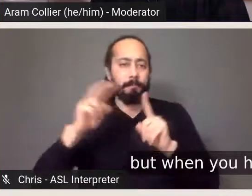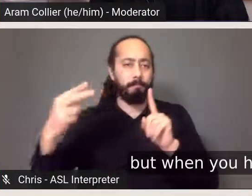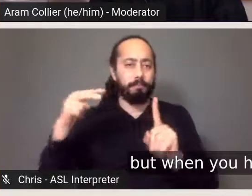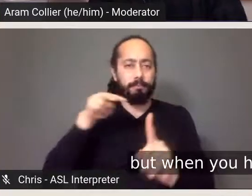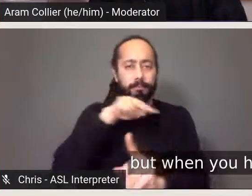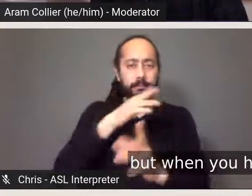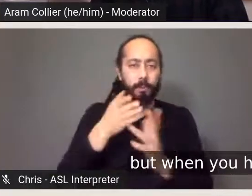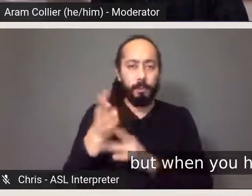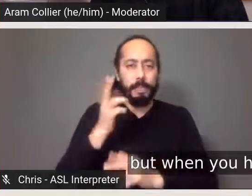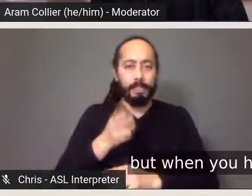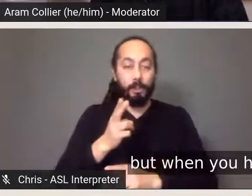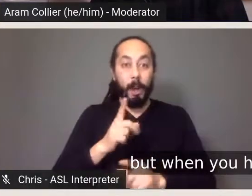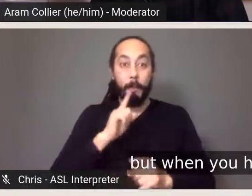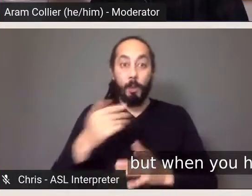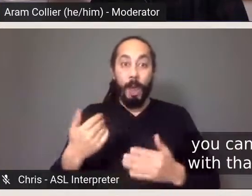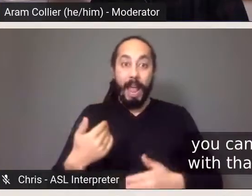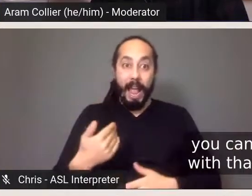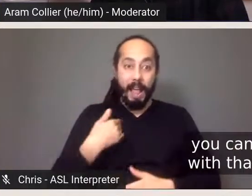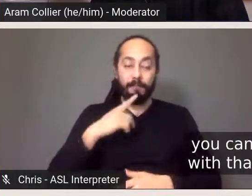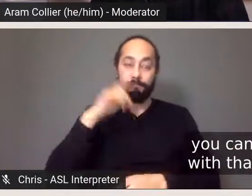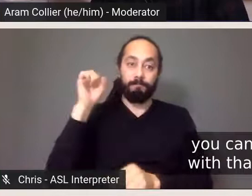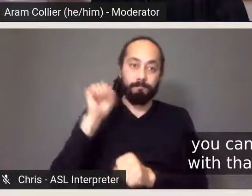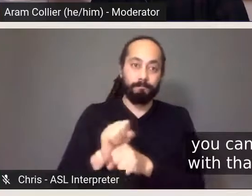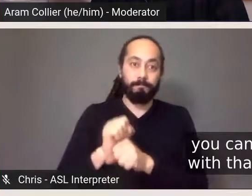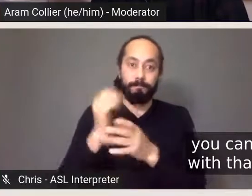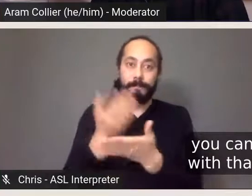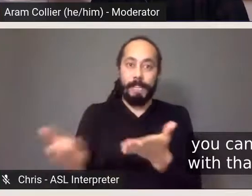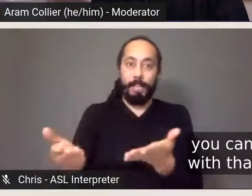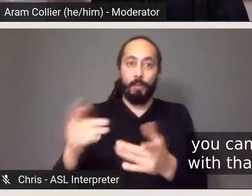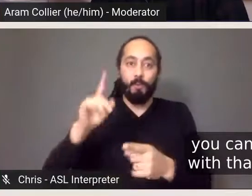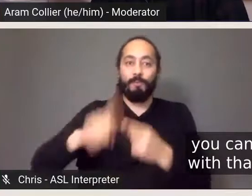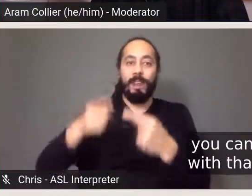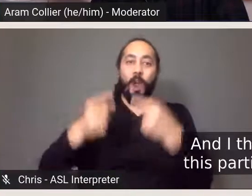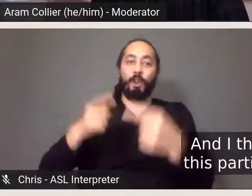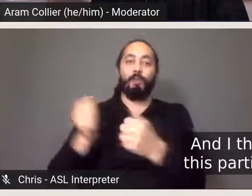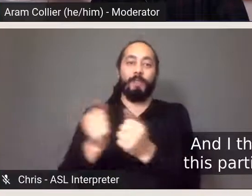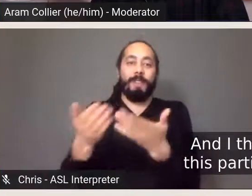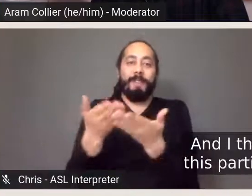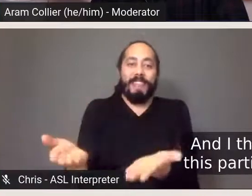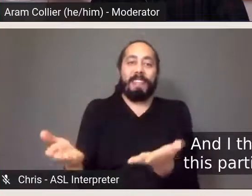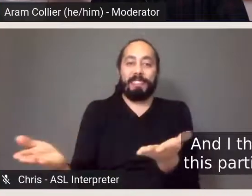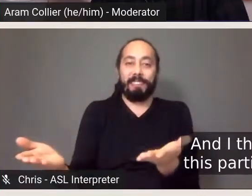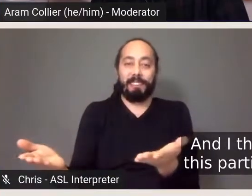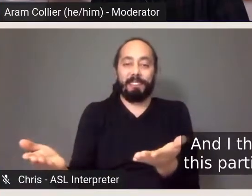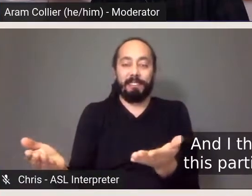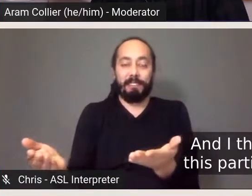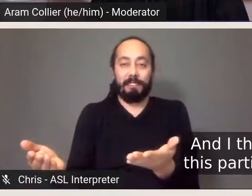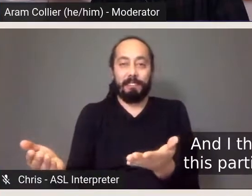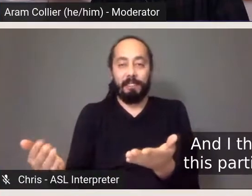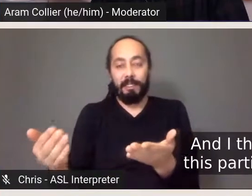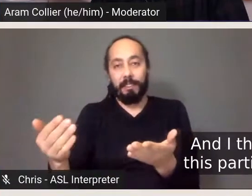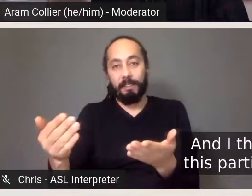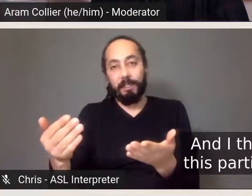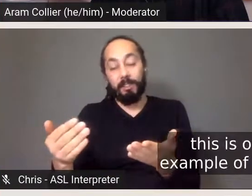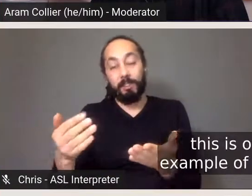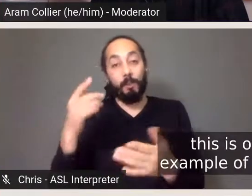when you have a physical object, you can't really argue with that object, right? And I think, at least in this particular example, this is one